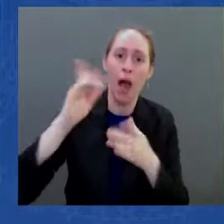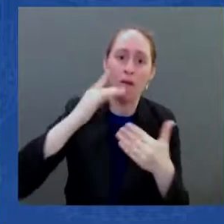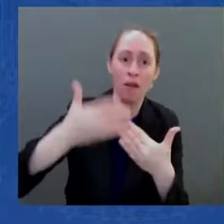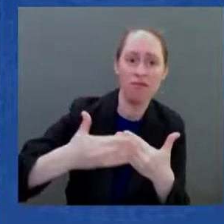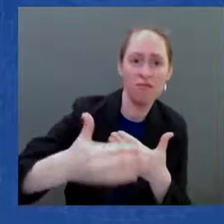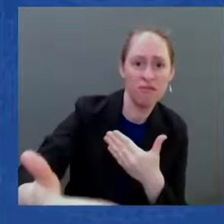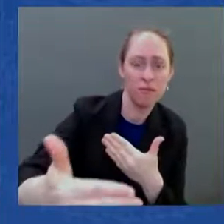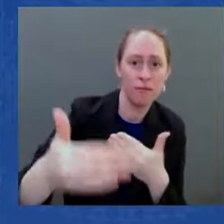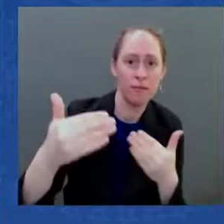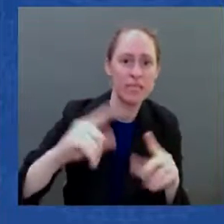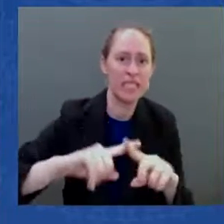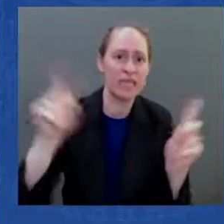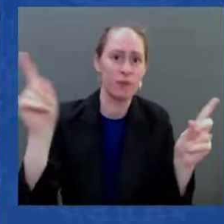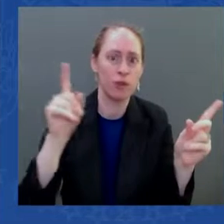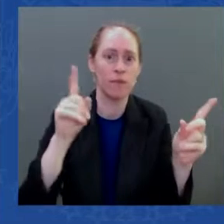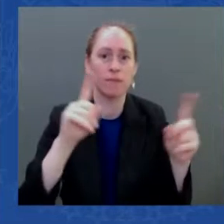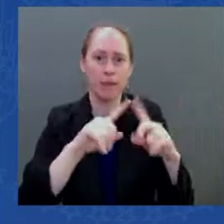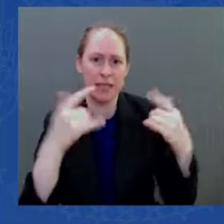of brutality.